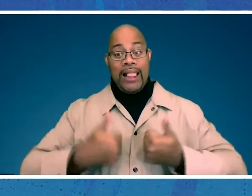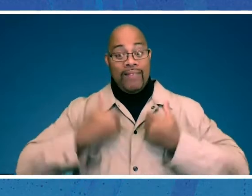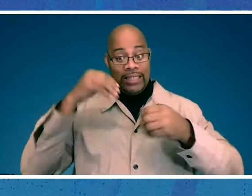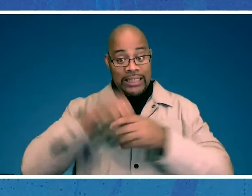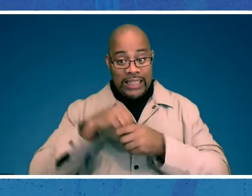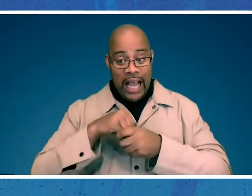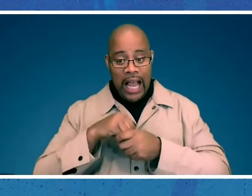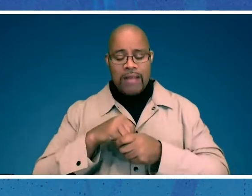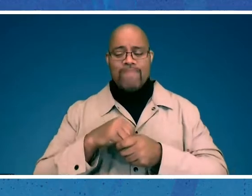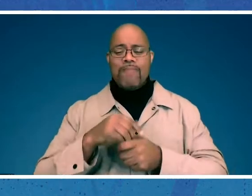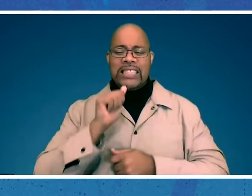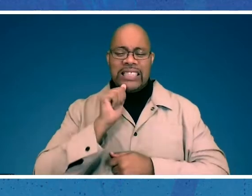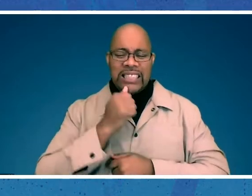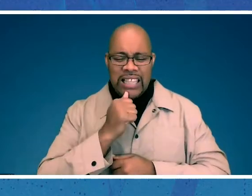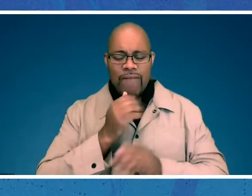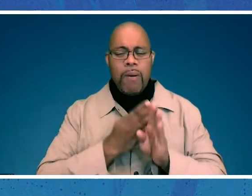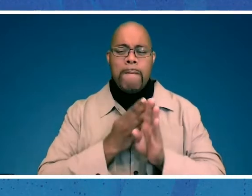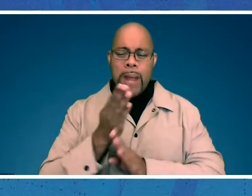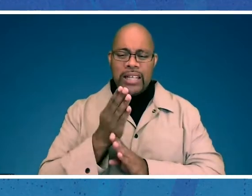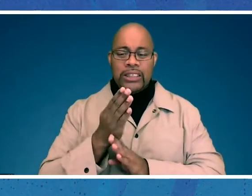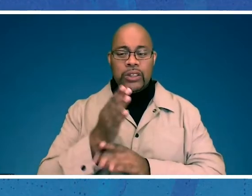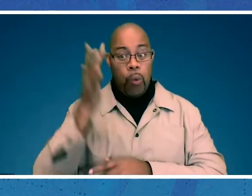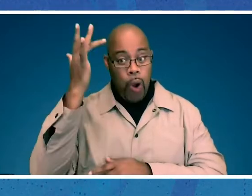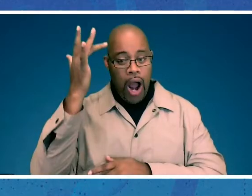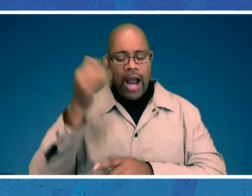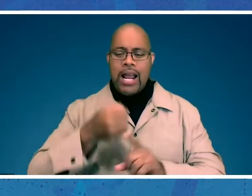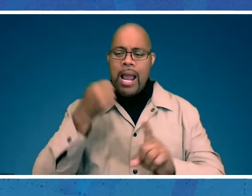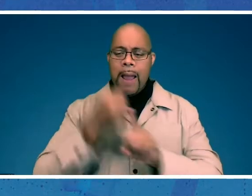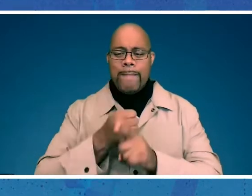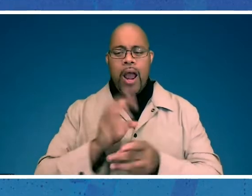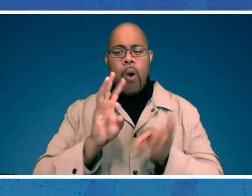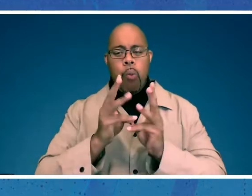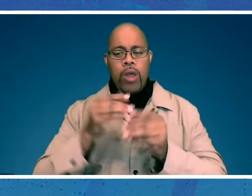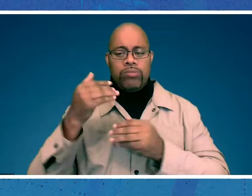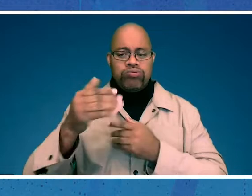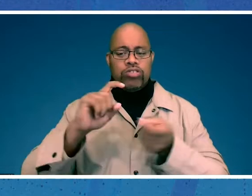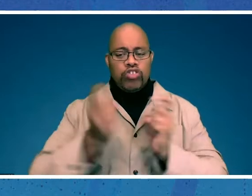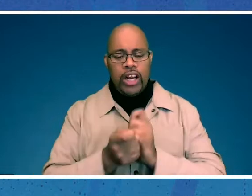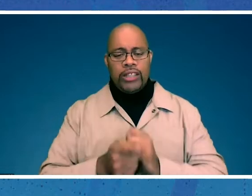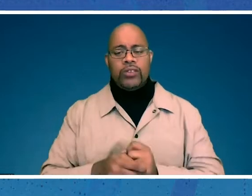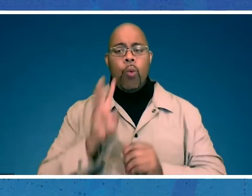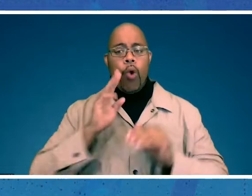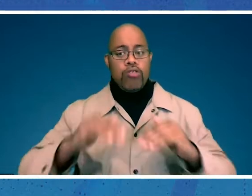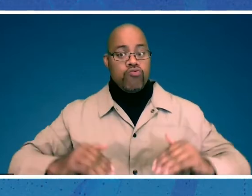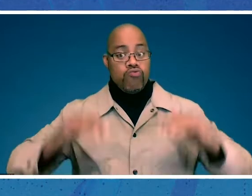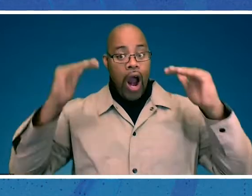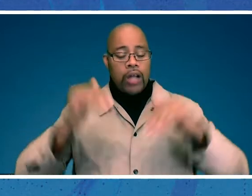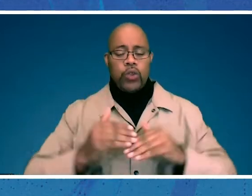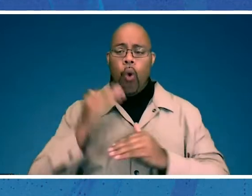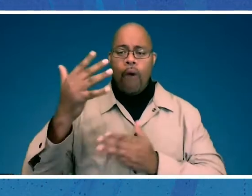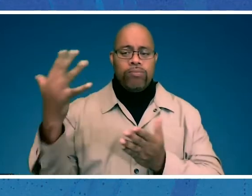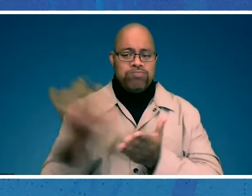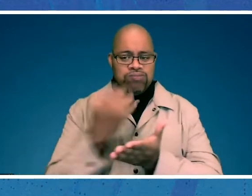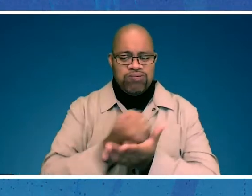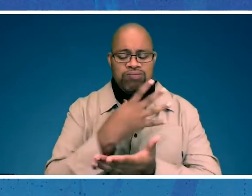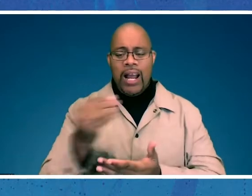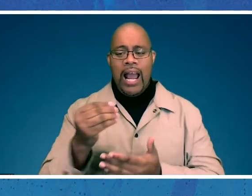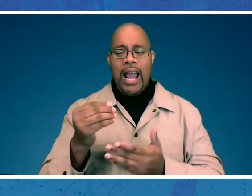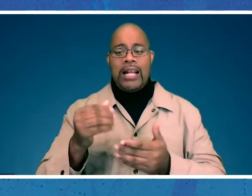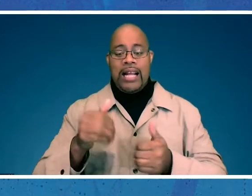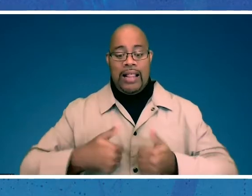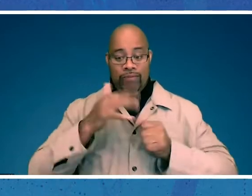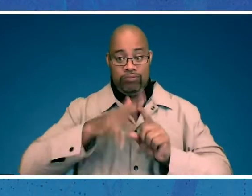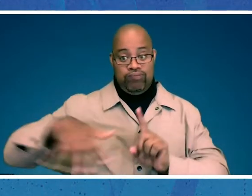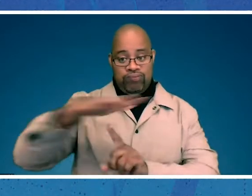within have suffered majorly due to impacts like climate change, sea level rise, overharvesting, and habitat